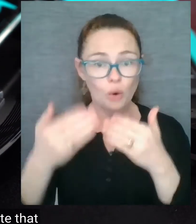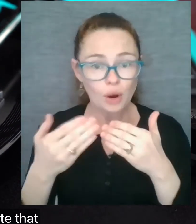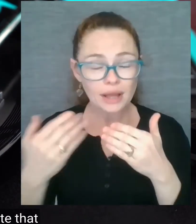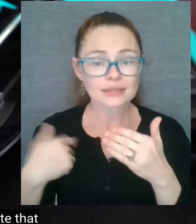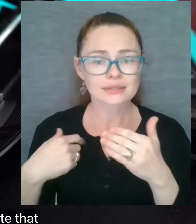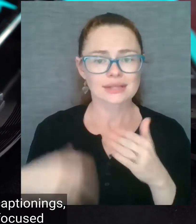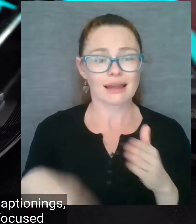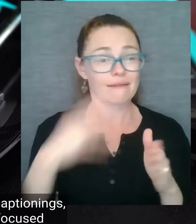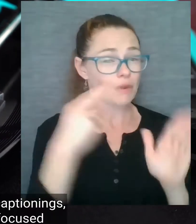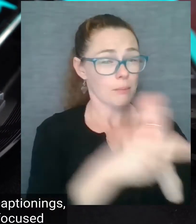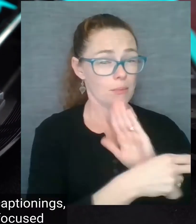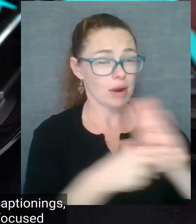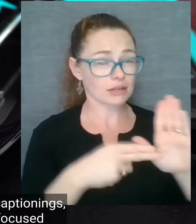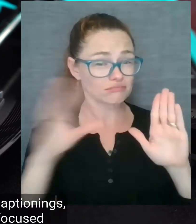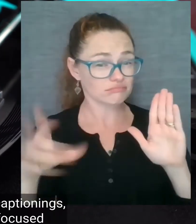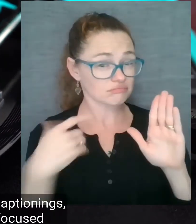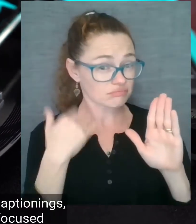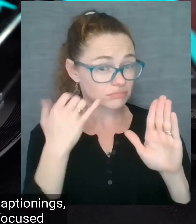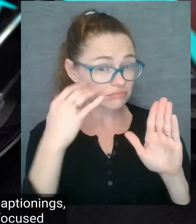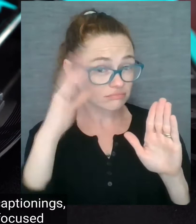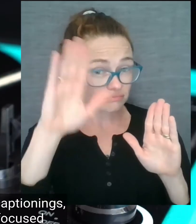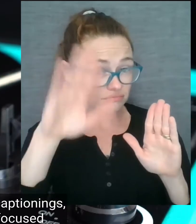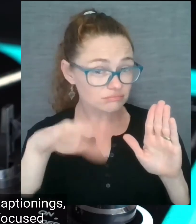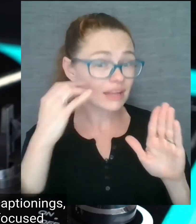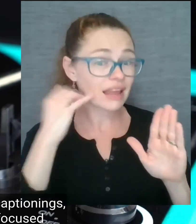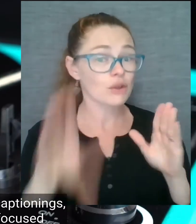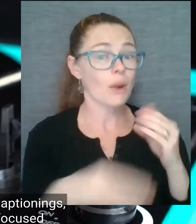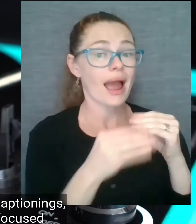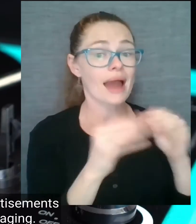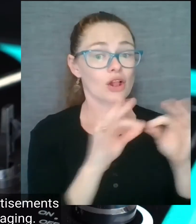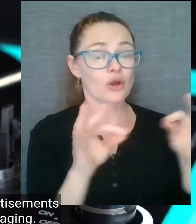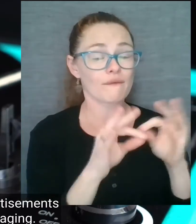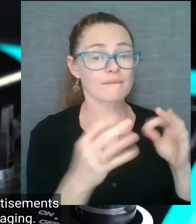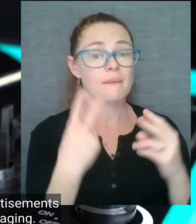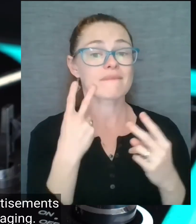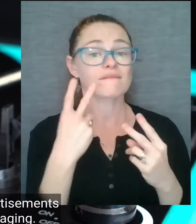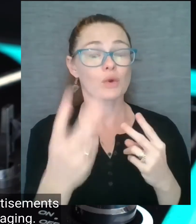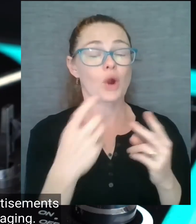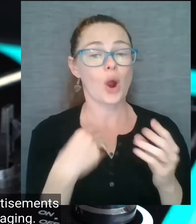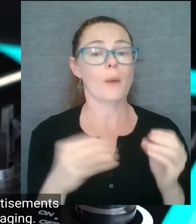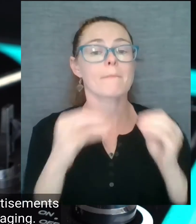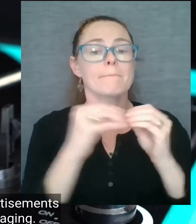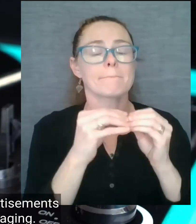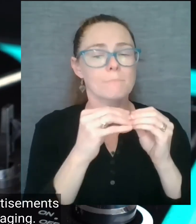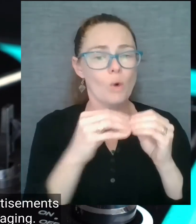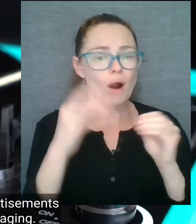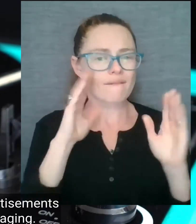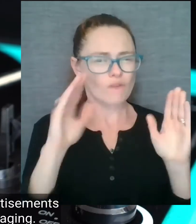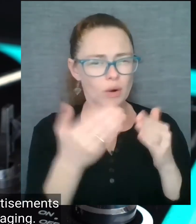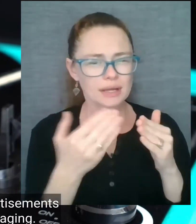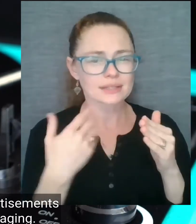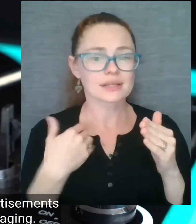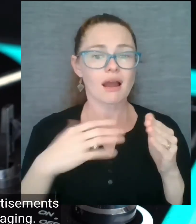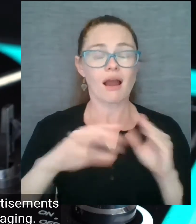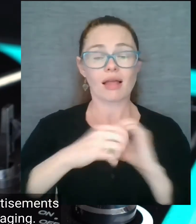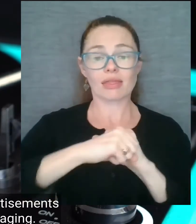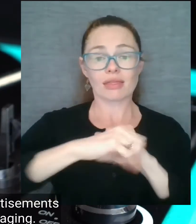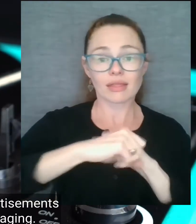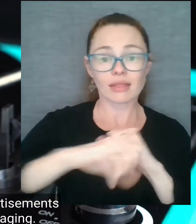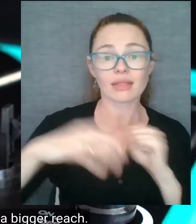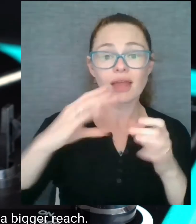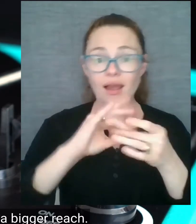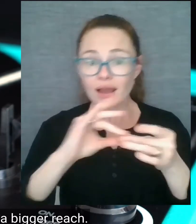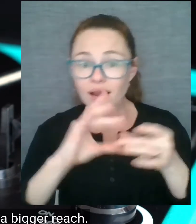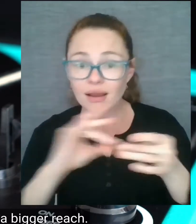should note that when they add closed captionings, viewers are more focused on the content, advertisements, and overall